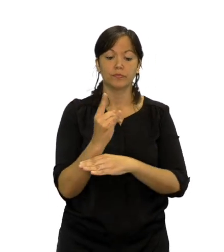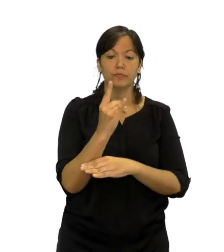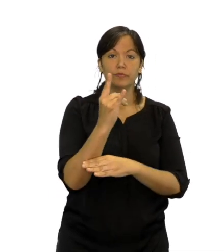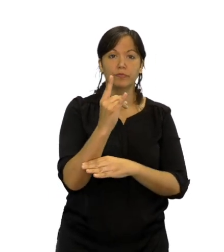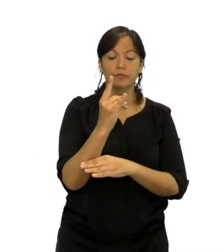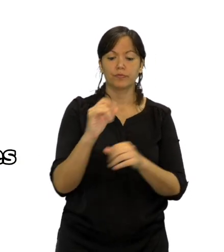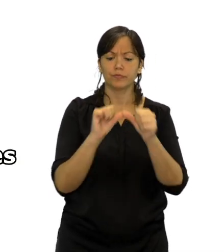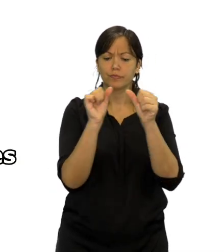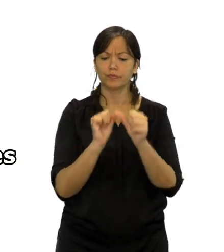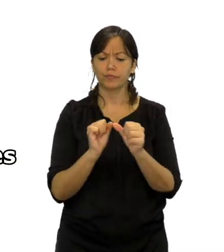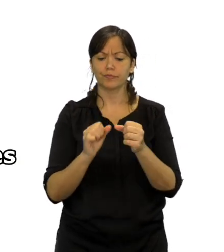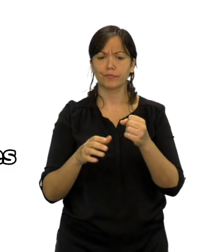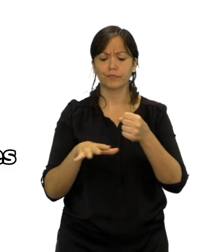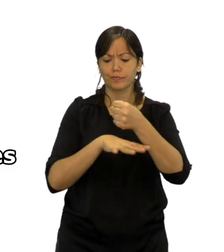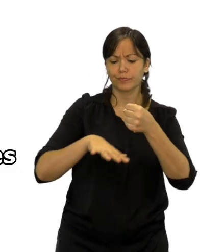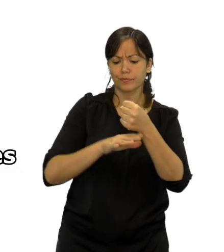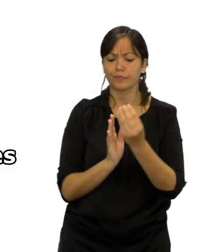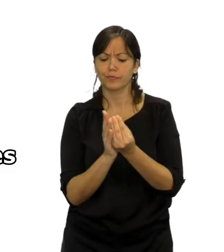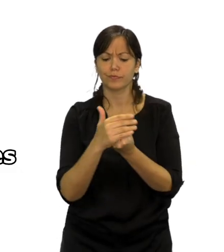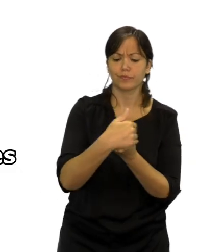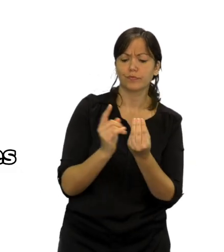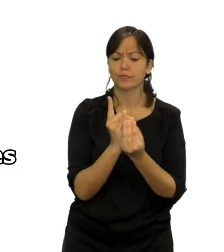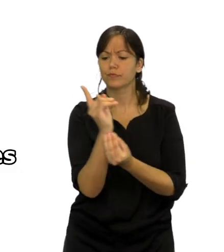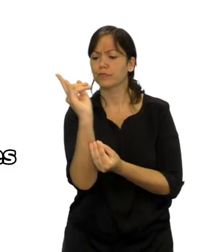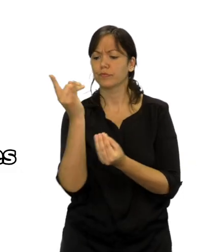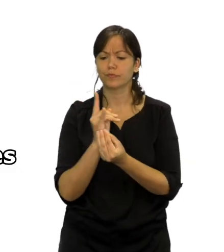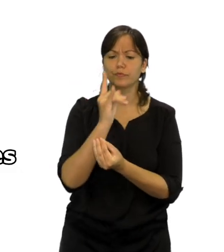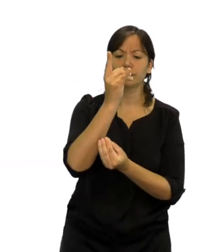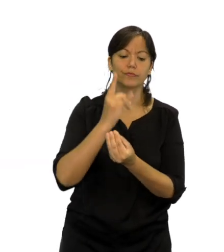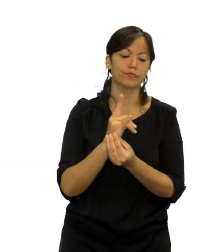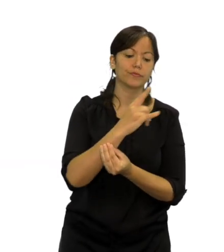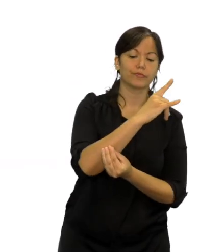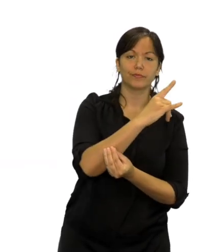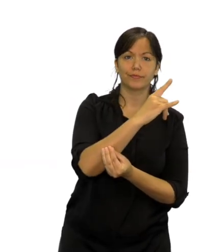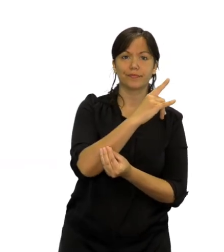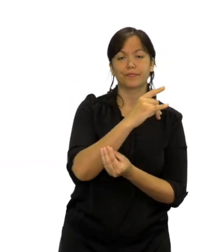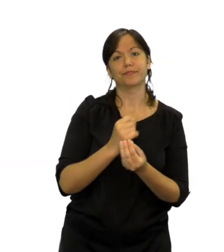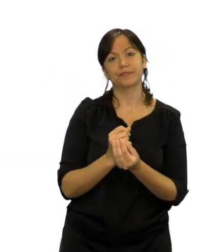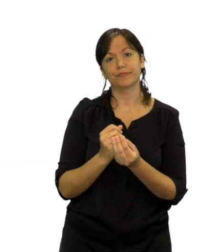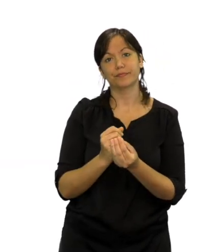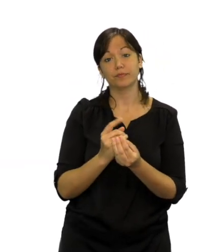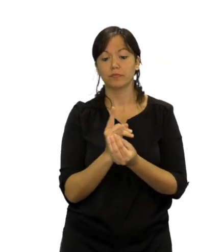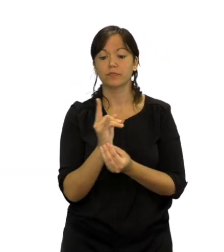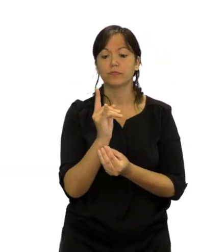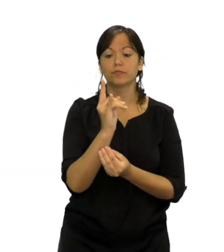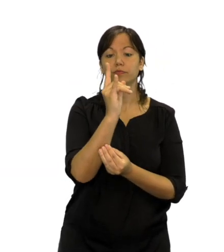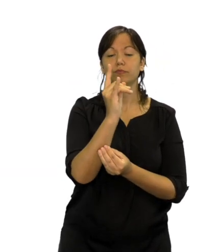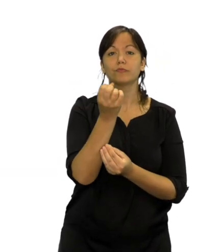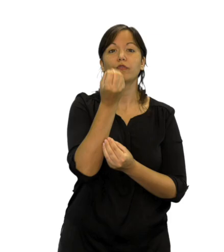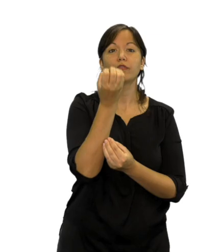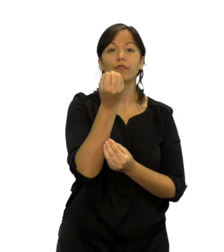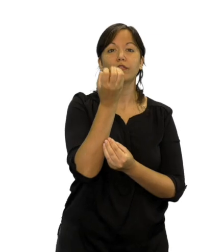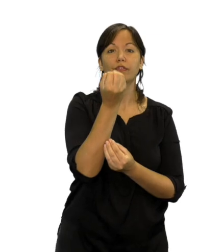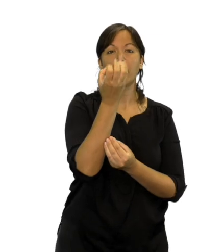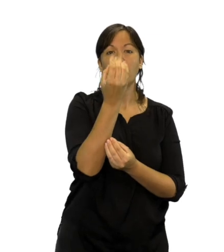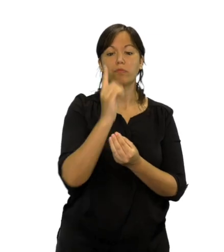plant. The elongated and lance-shaped leaves form a basal rosette from which the flowering stems sprout.